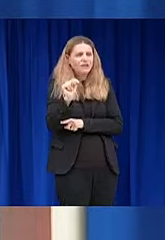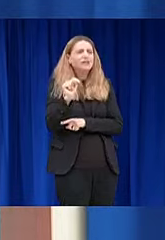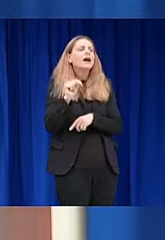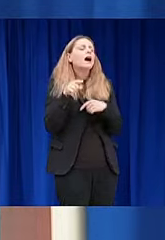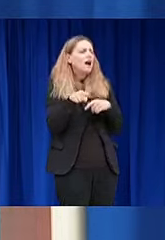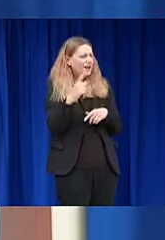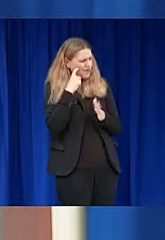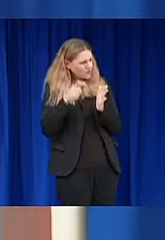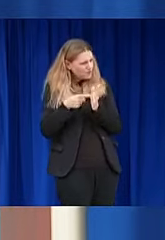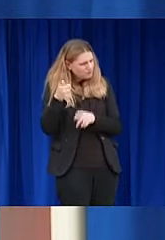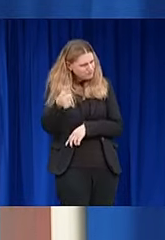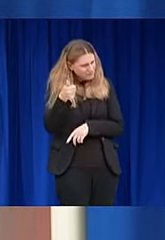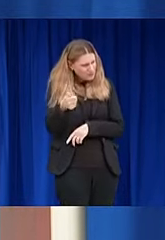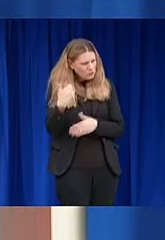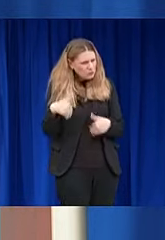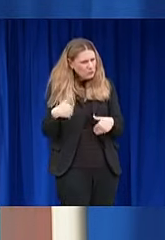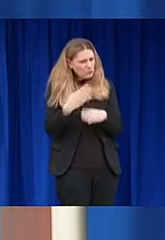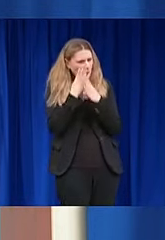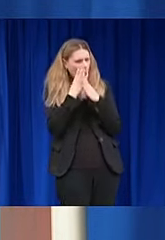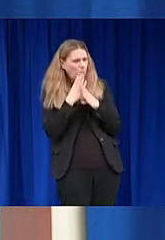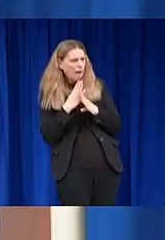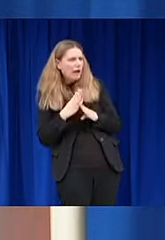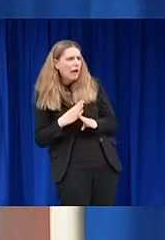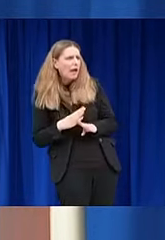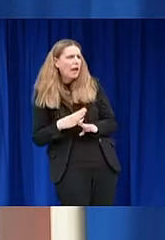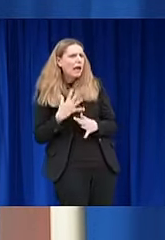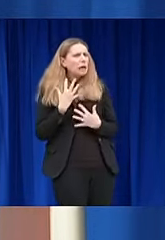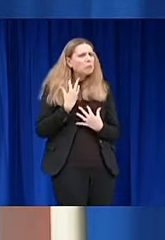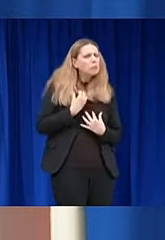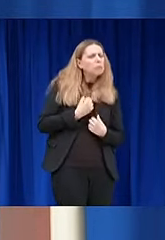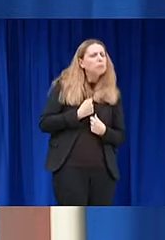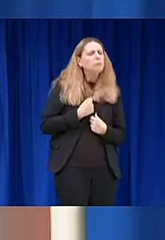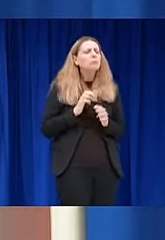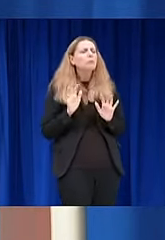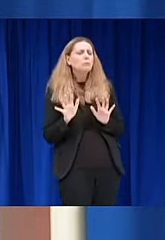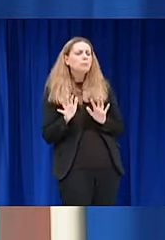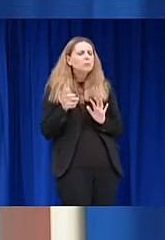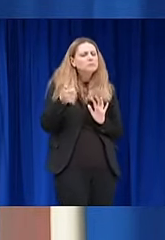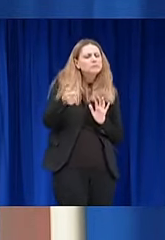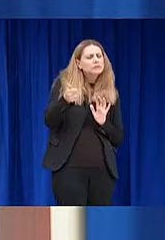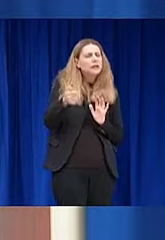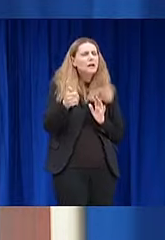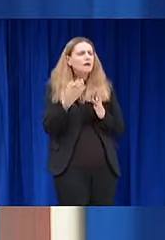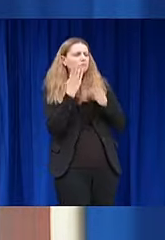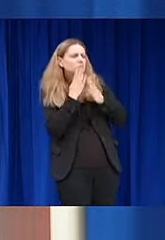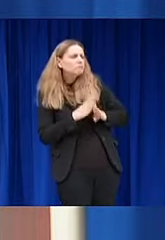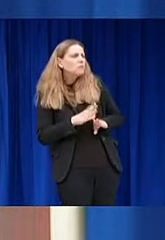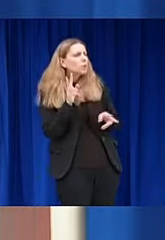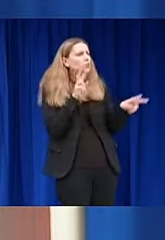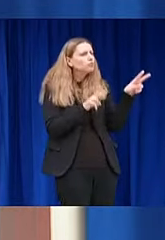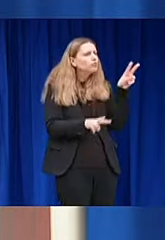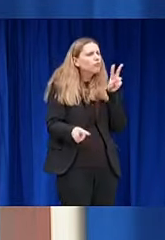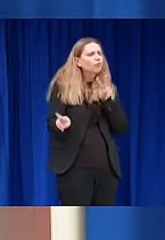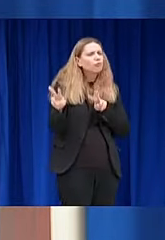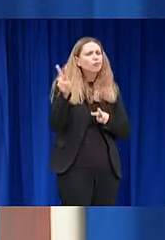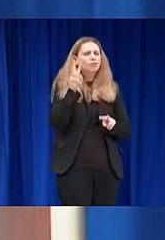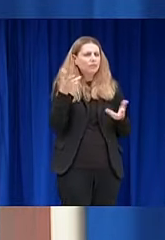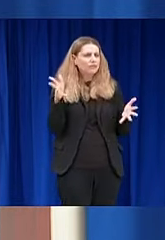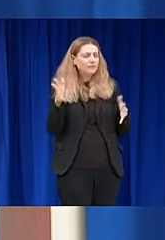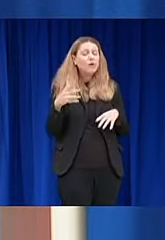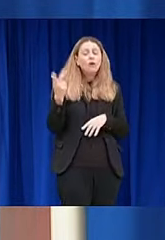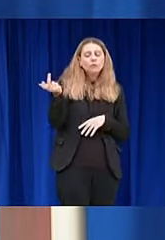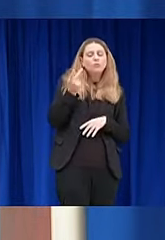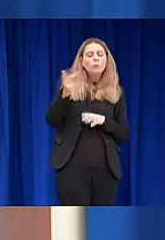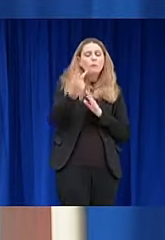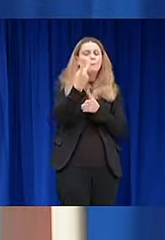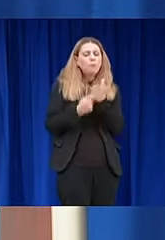He kept to himself and was cautiously observing everyone else in the conference room. We had both been chosen as members